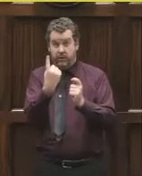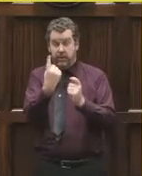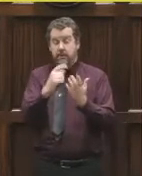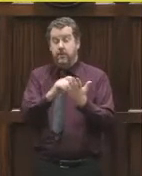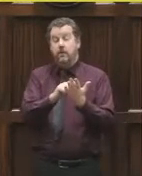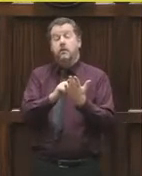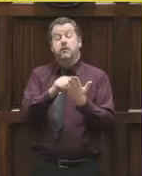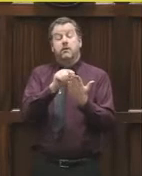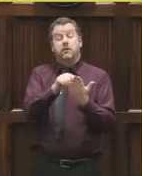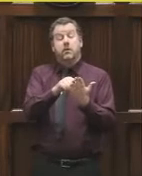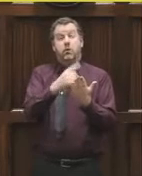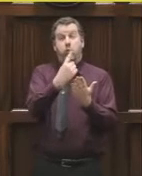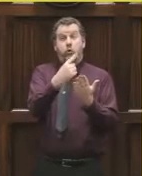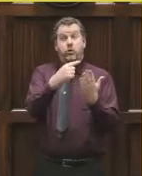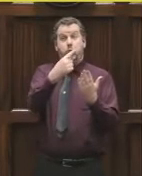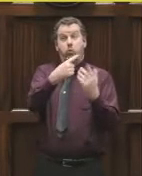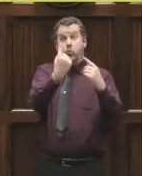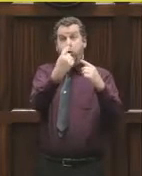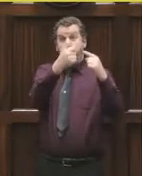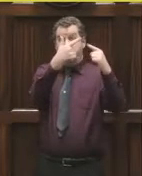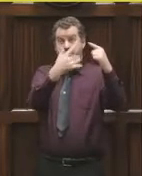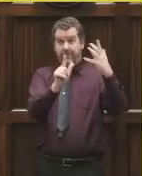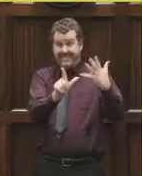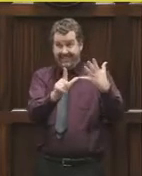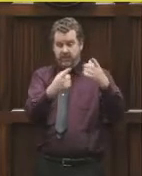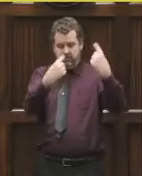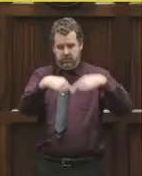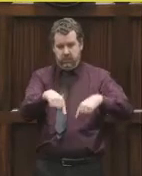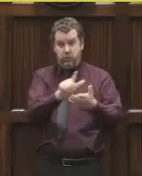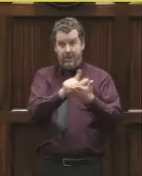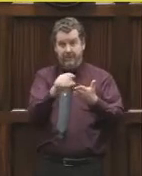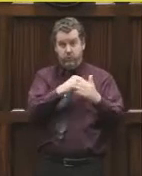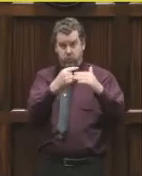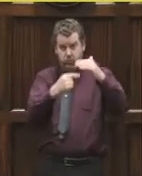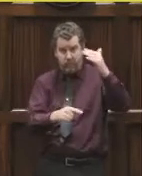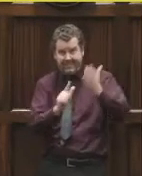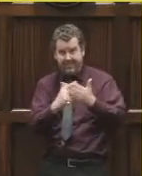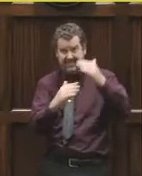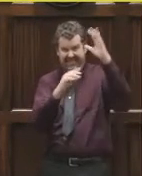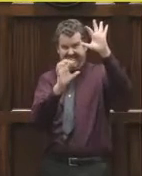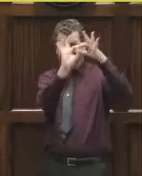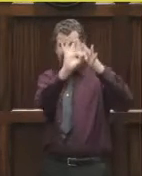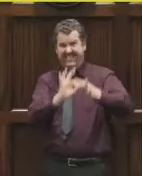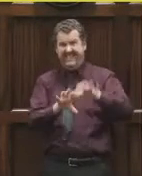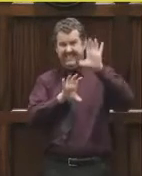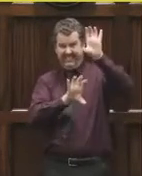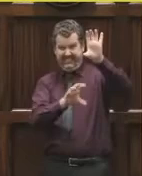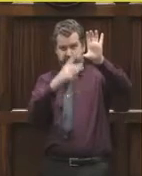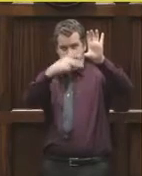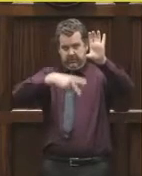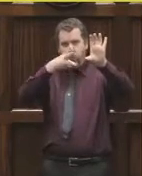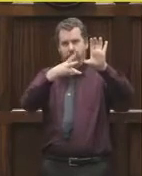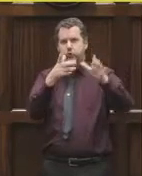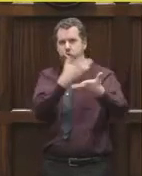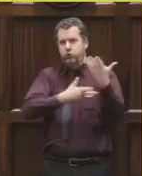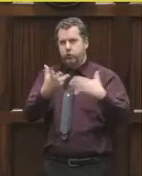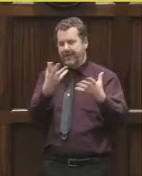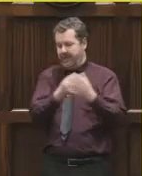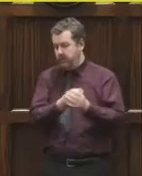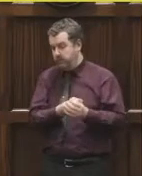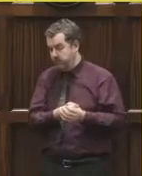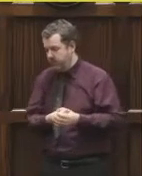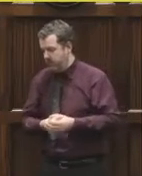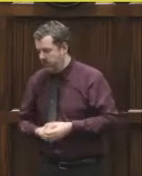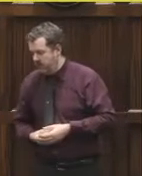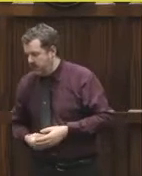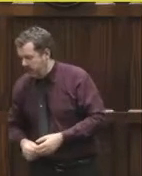Minister. 1 to 7 inclusive and 12 to 17 inclusive are related and will be discussed together. Minister to